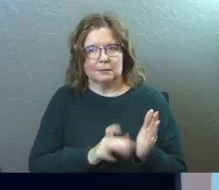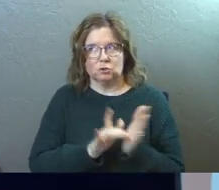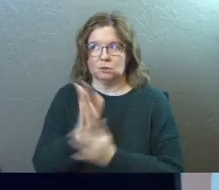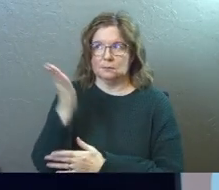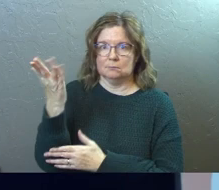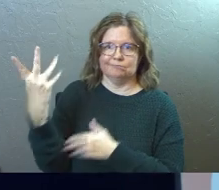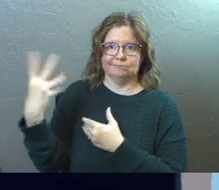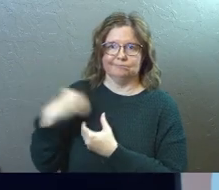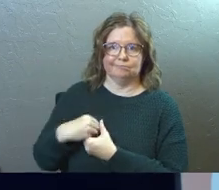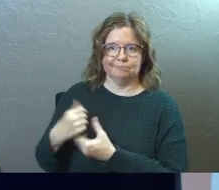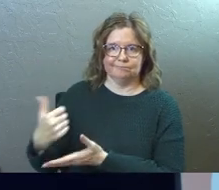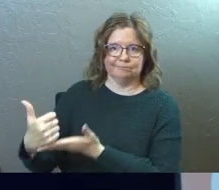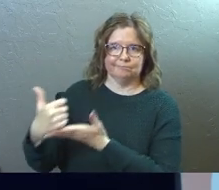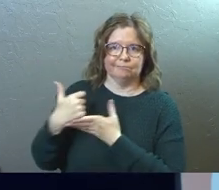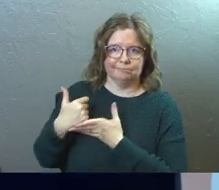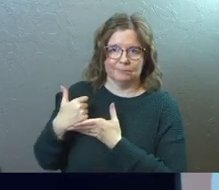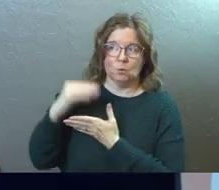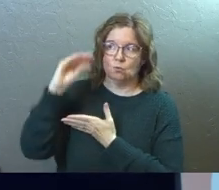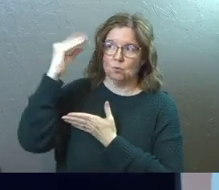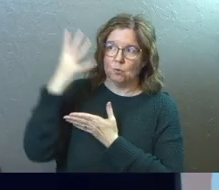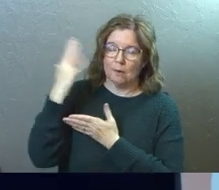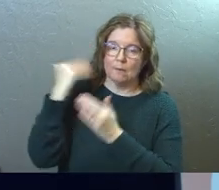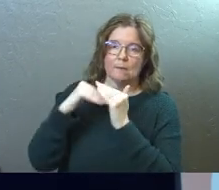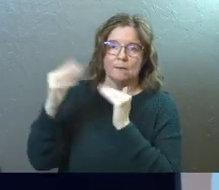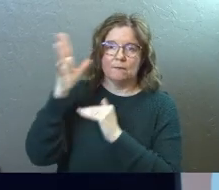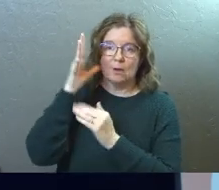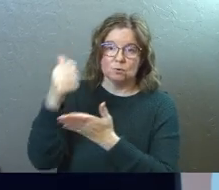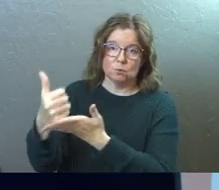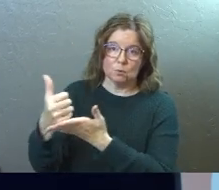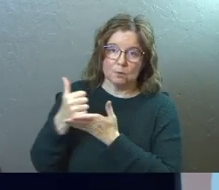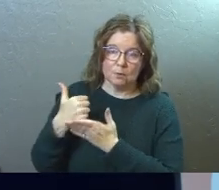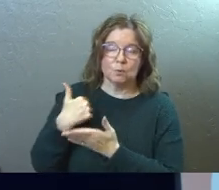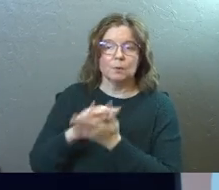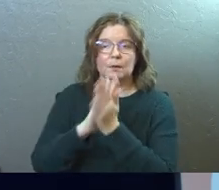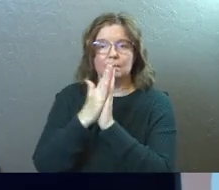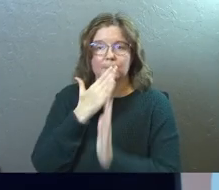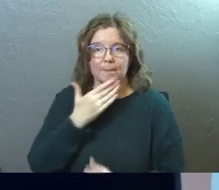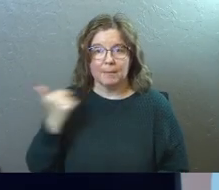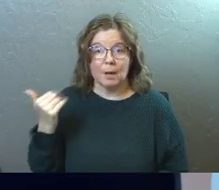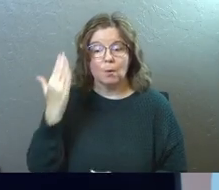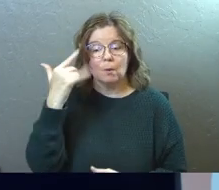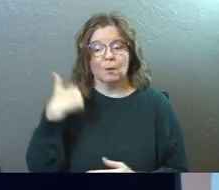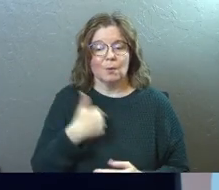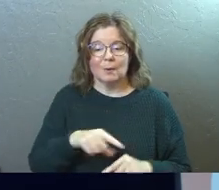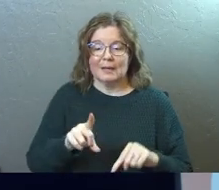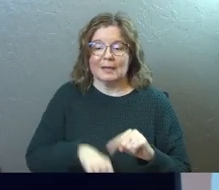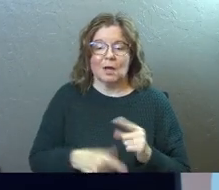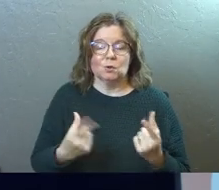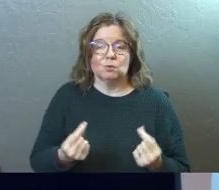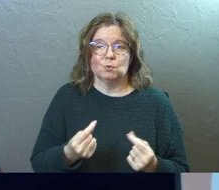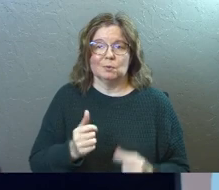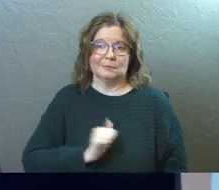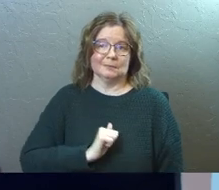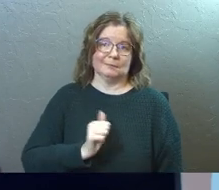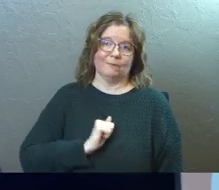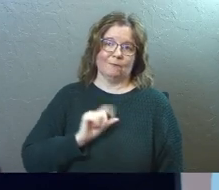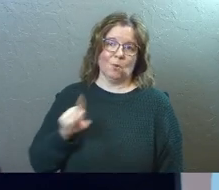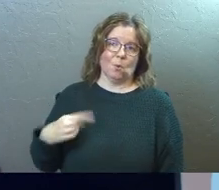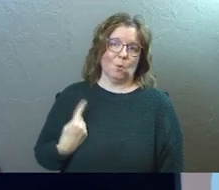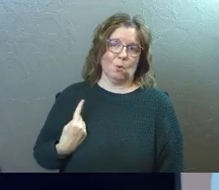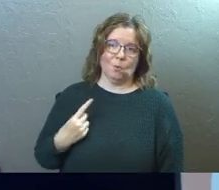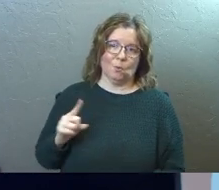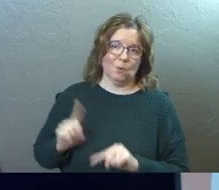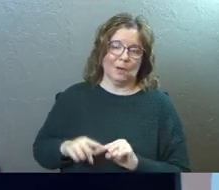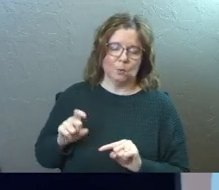Jesus, that we need the grace of our Heavenly Father to help us so that we can become better, because, again, we just cannot do it ourselves, and so we need